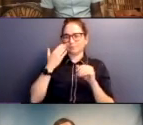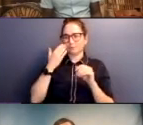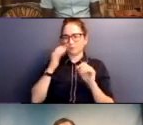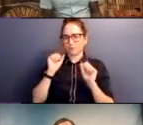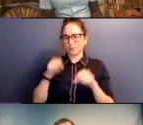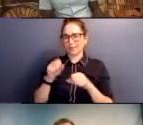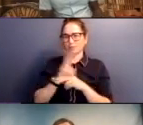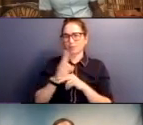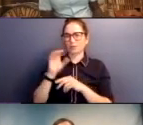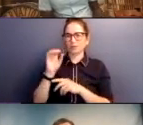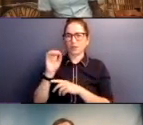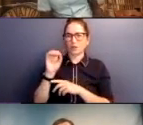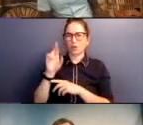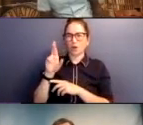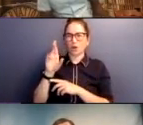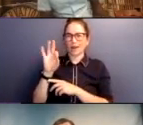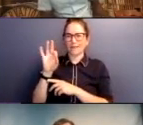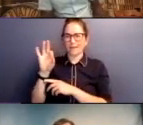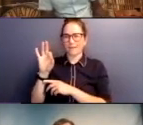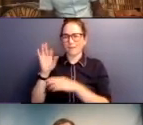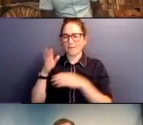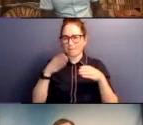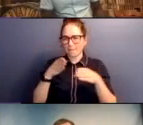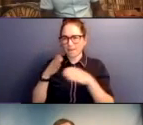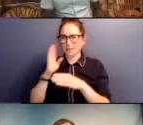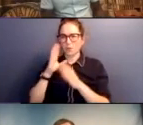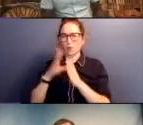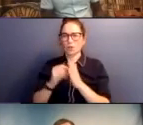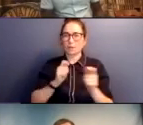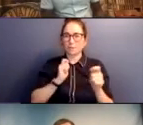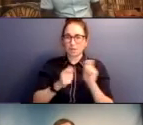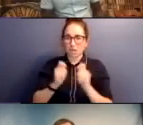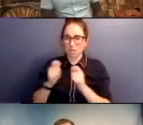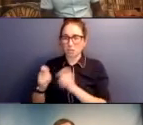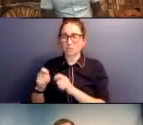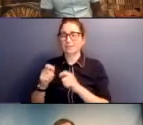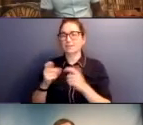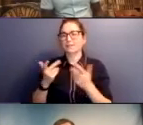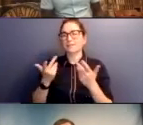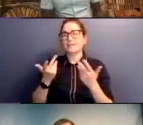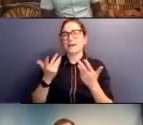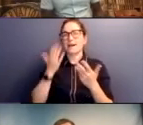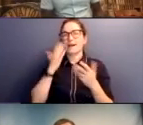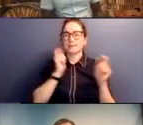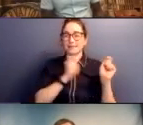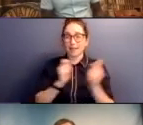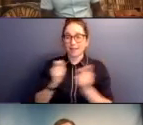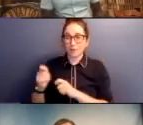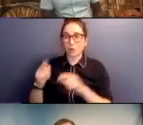methods, O-R-F-F, learning percussion instruments, xylophones, triangle